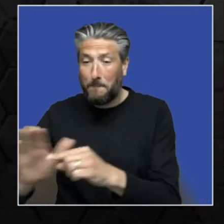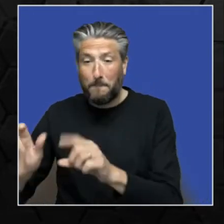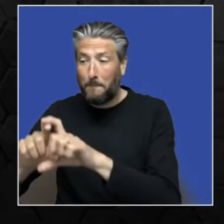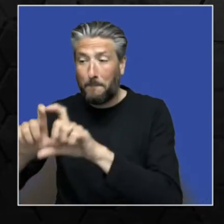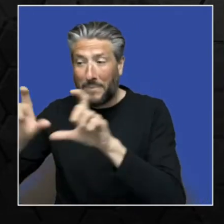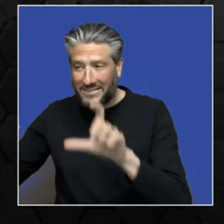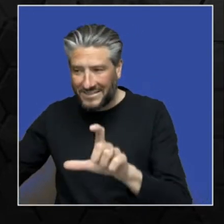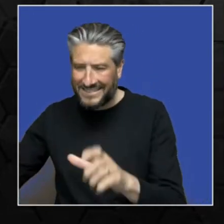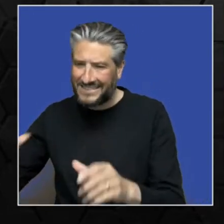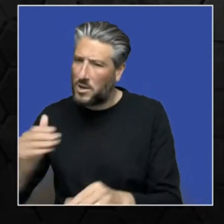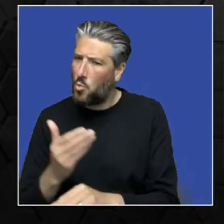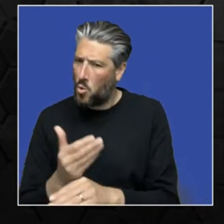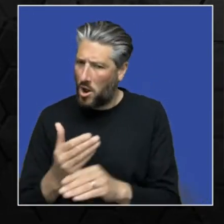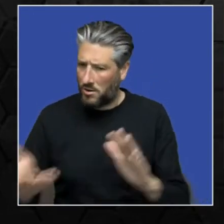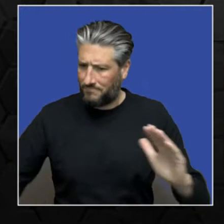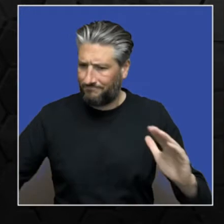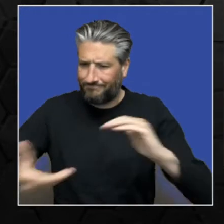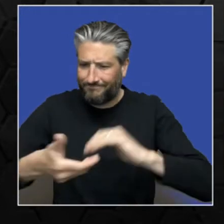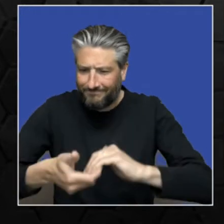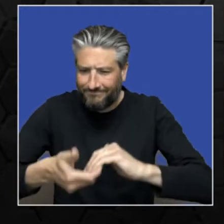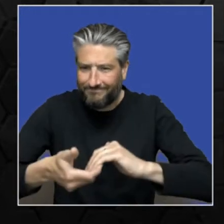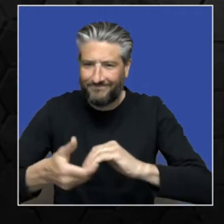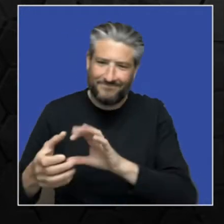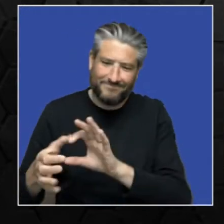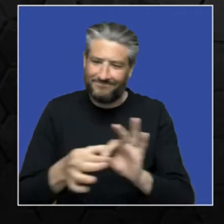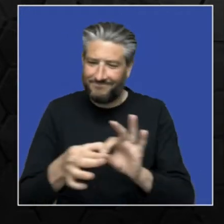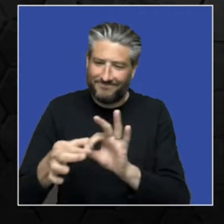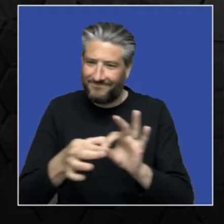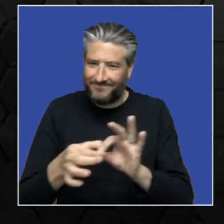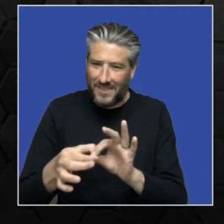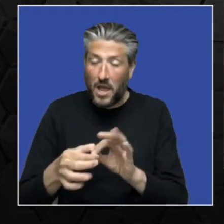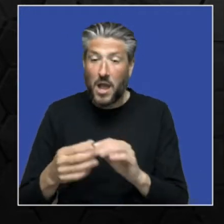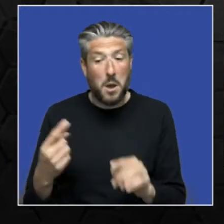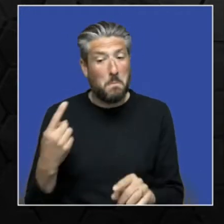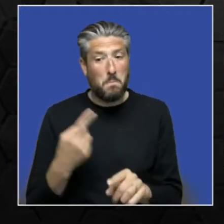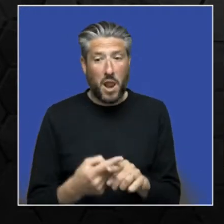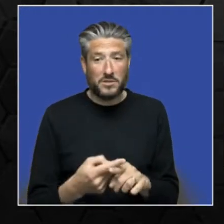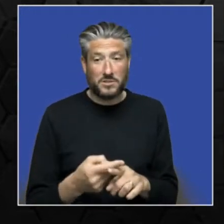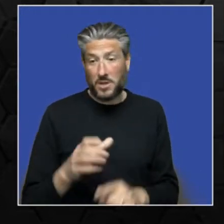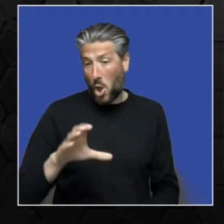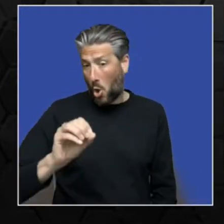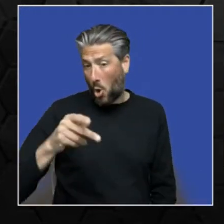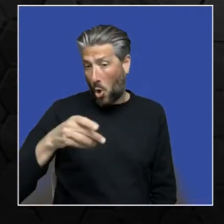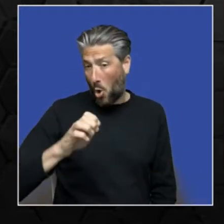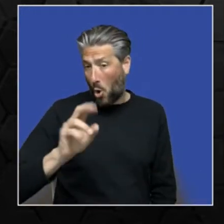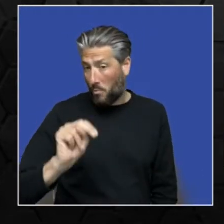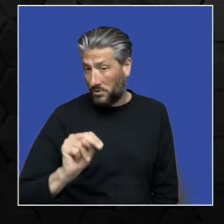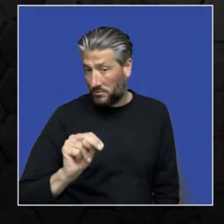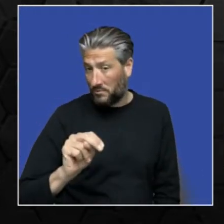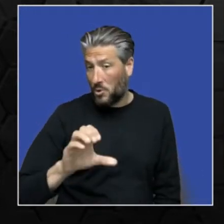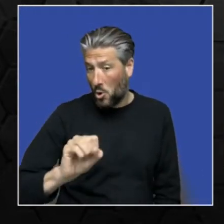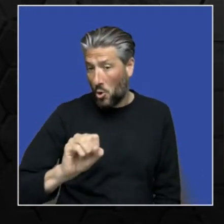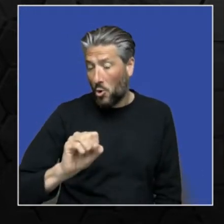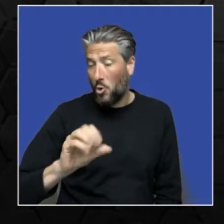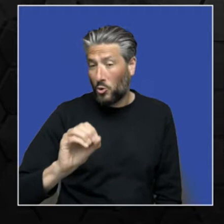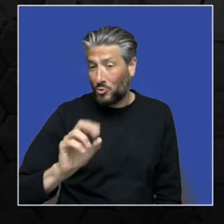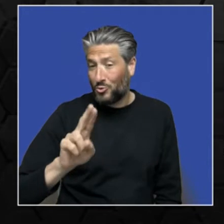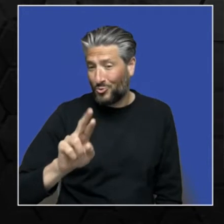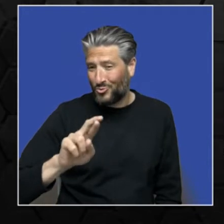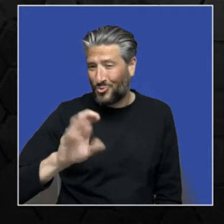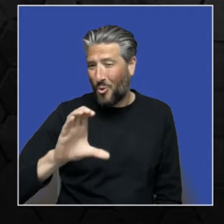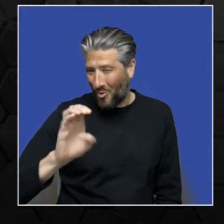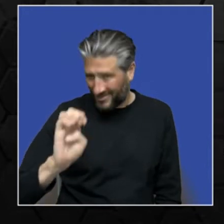research environment, and it's also open source. So you can also contribute to that as well. And a good example of this